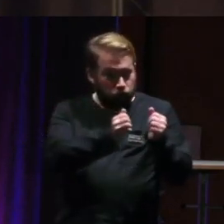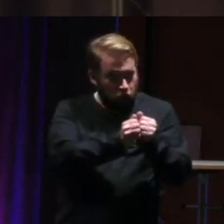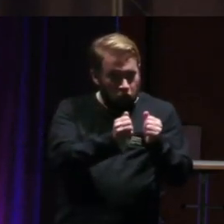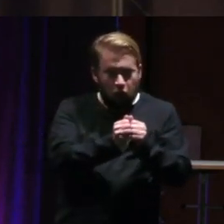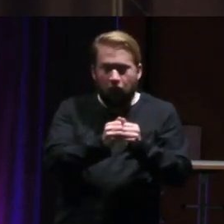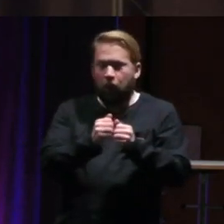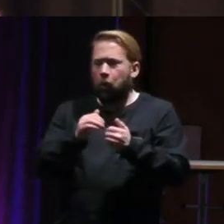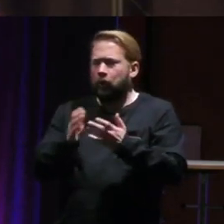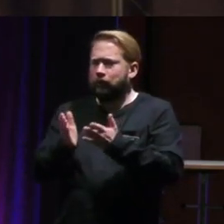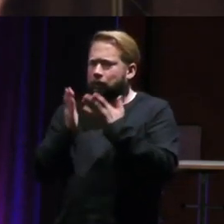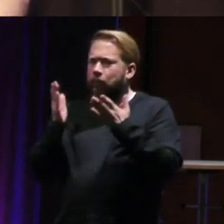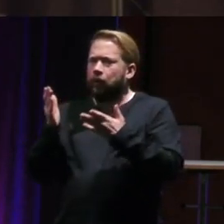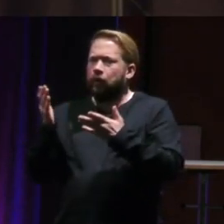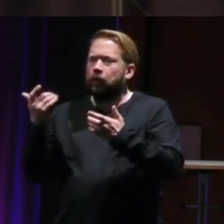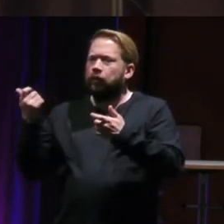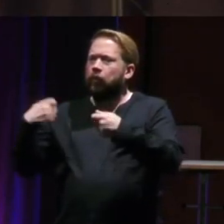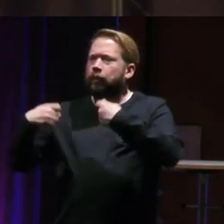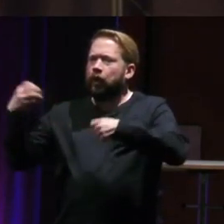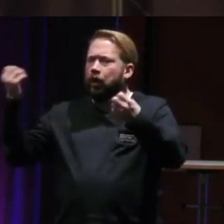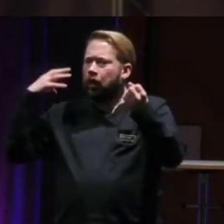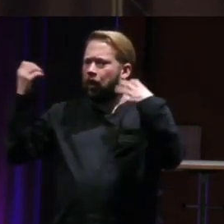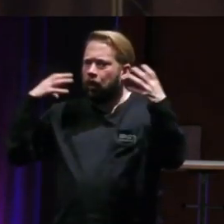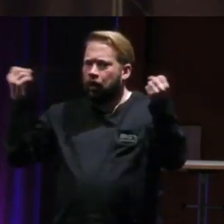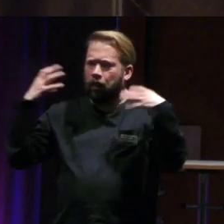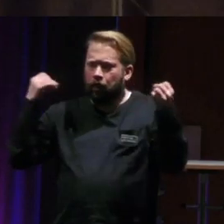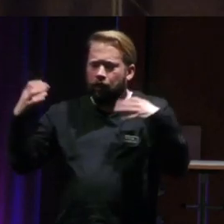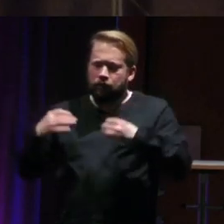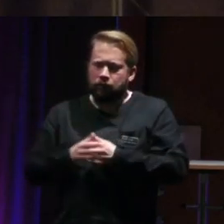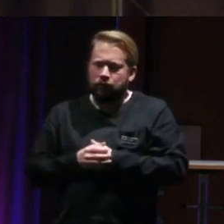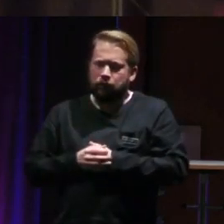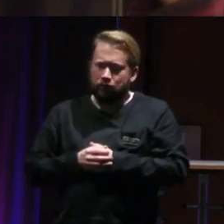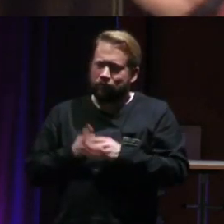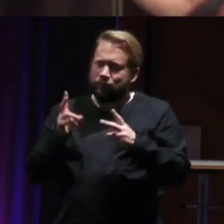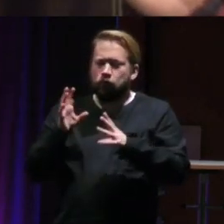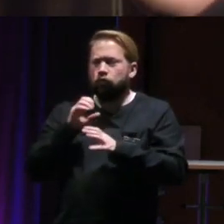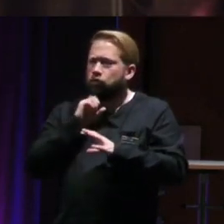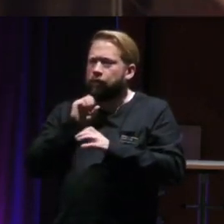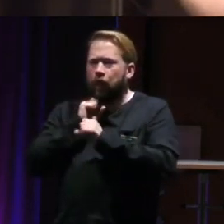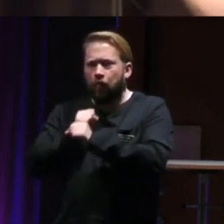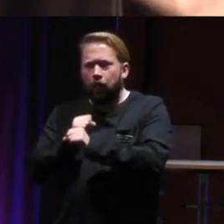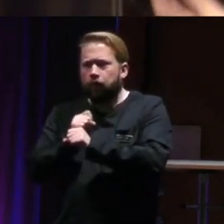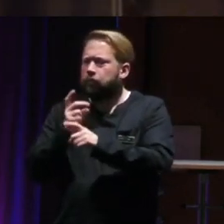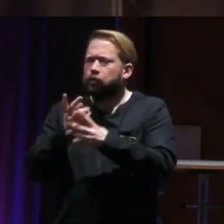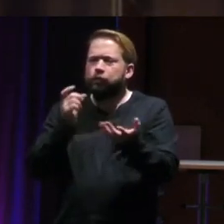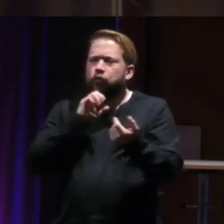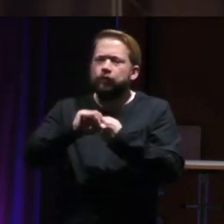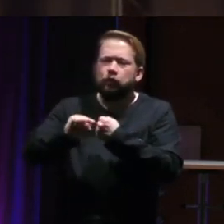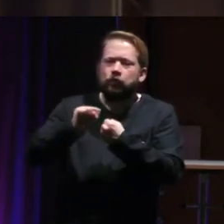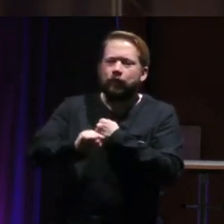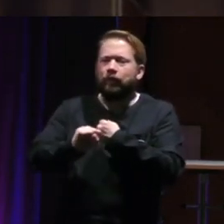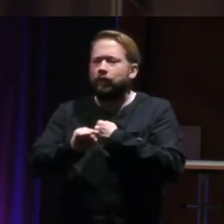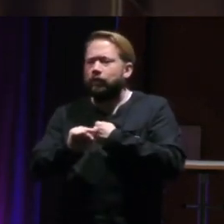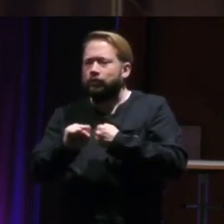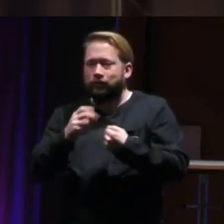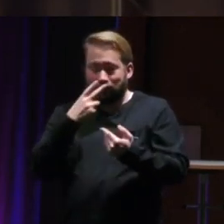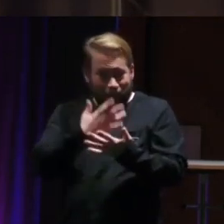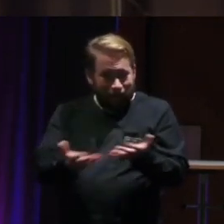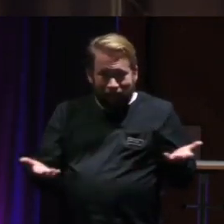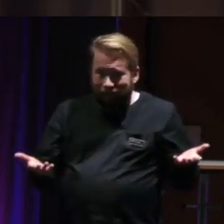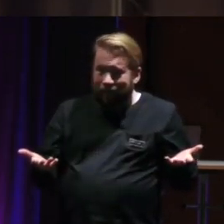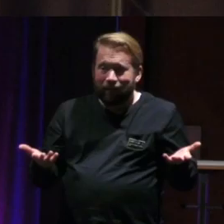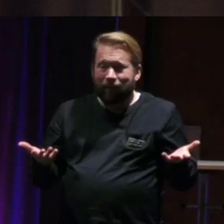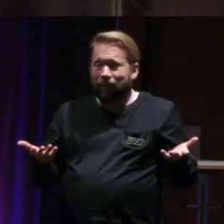defend their own slavery position by talking about the greatness of Russia and the death of Europe.